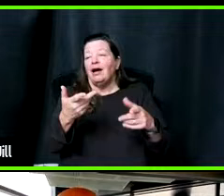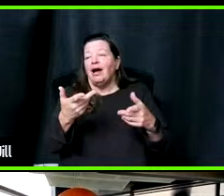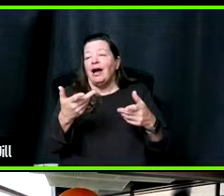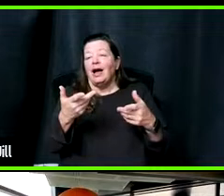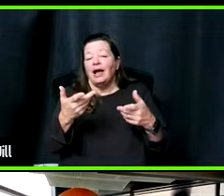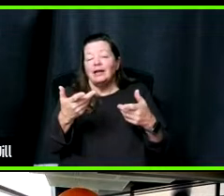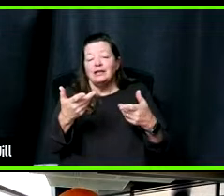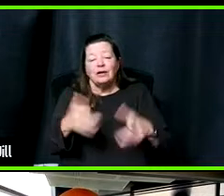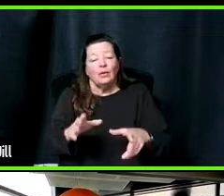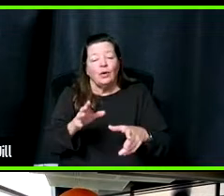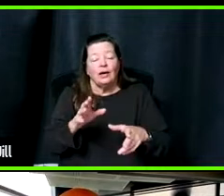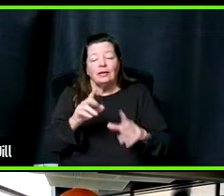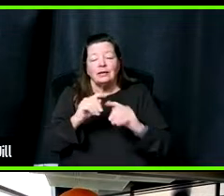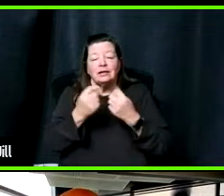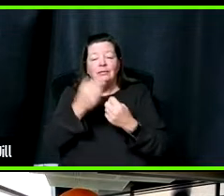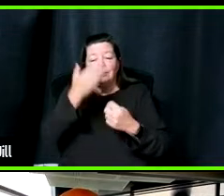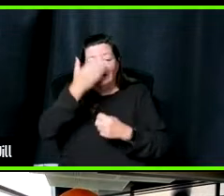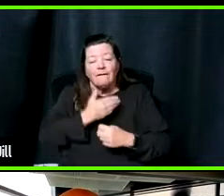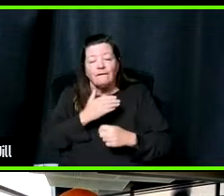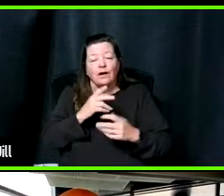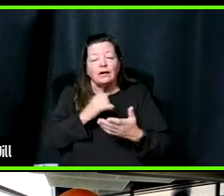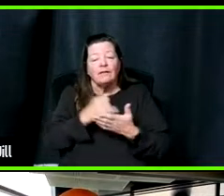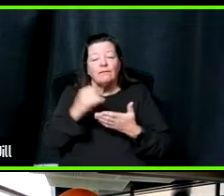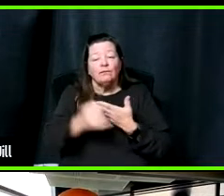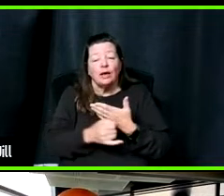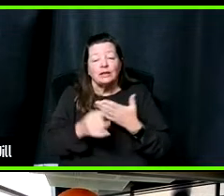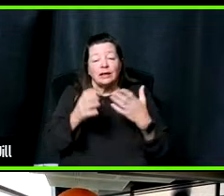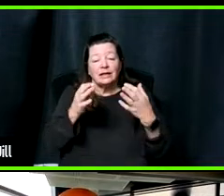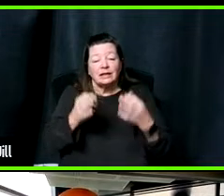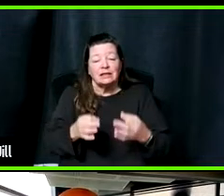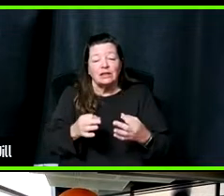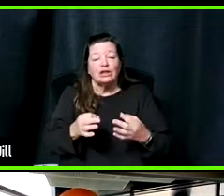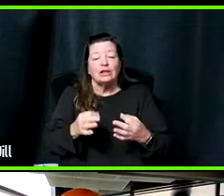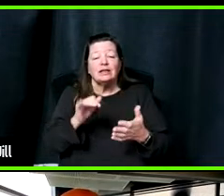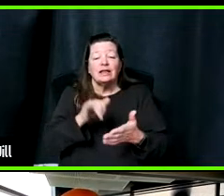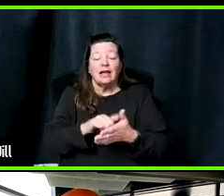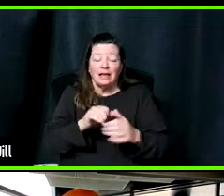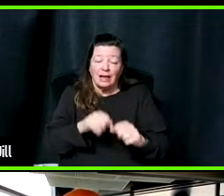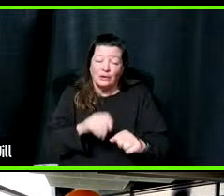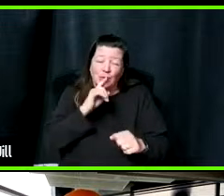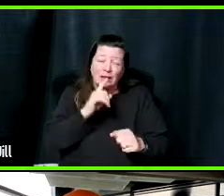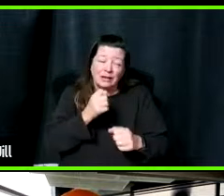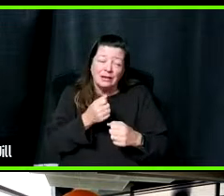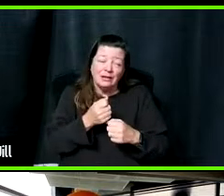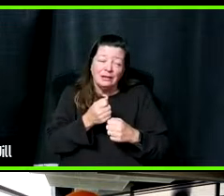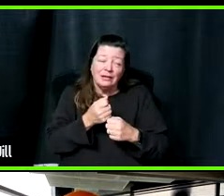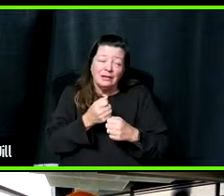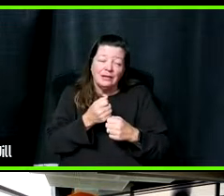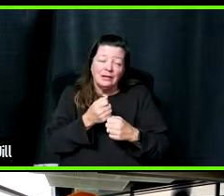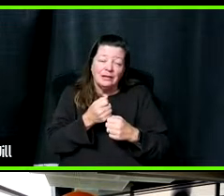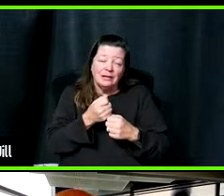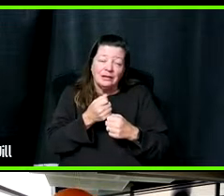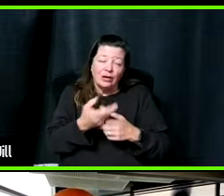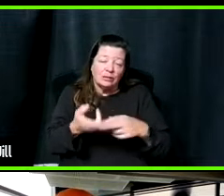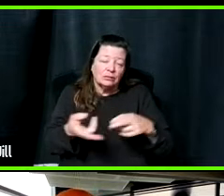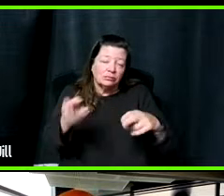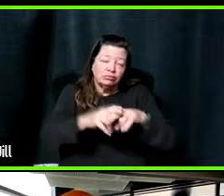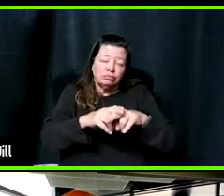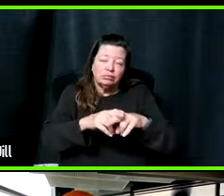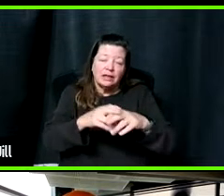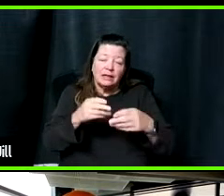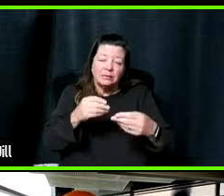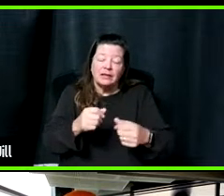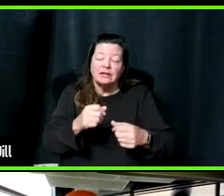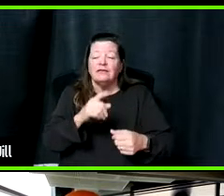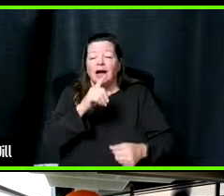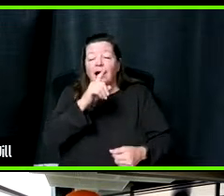project decisions that really can be very expensive. So I would, I really appreciate the insight